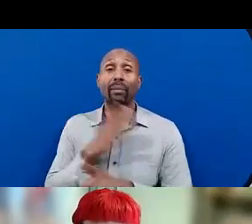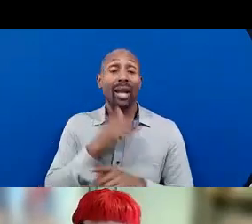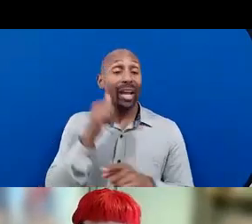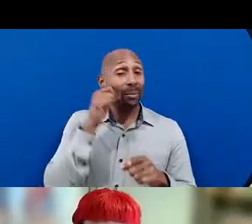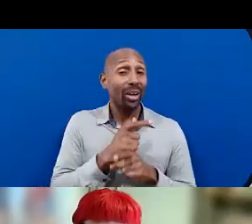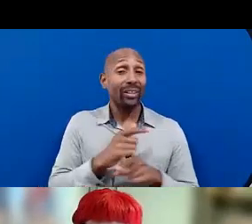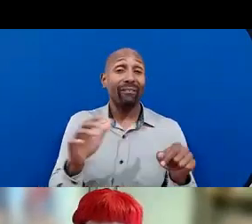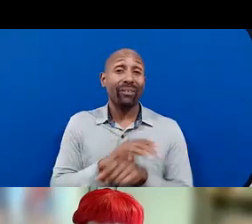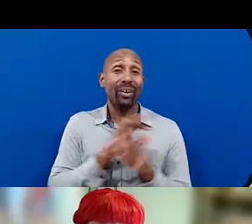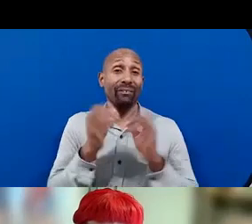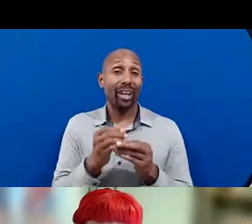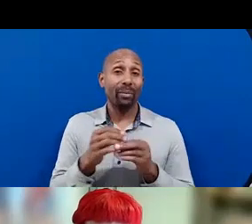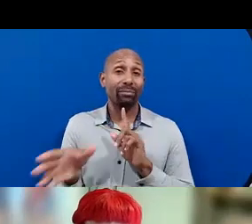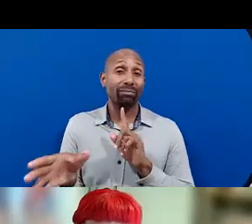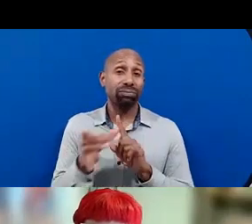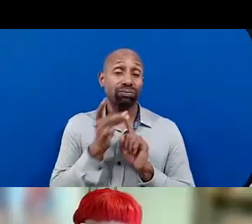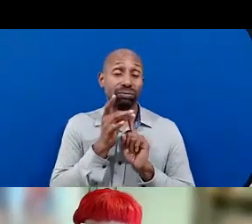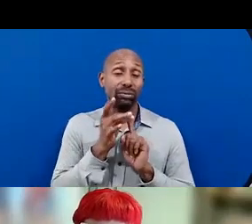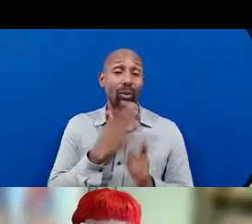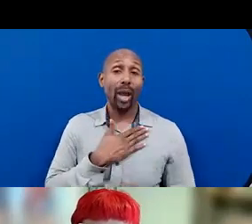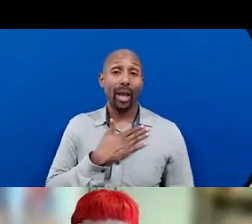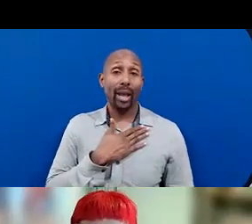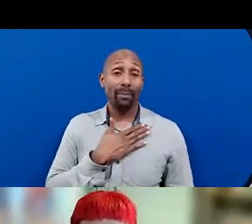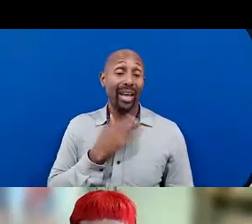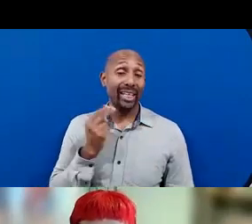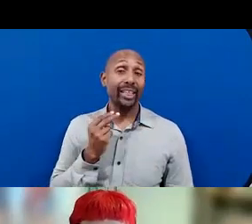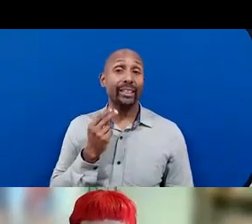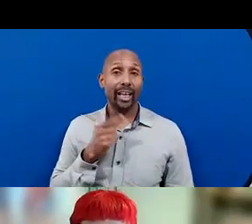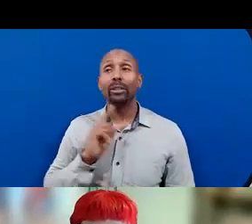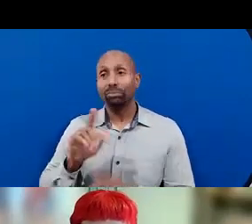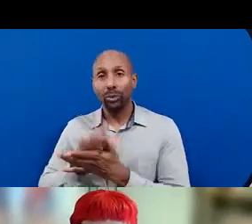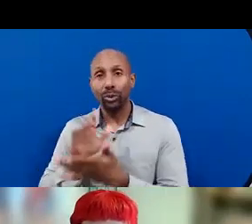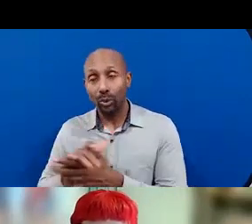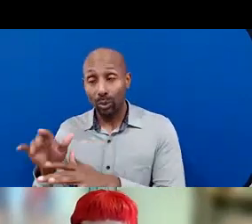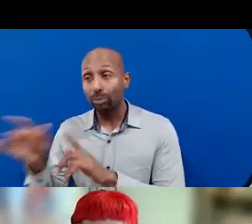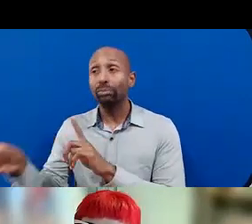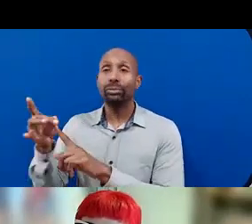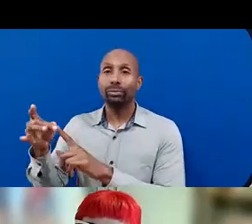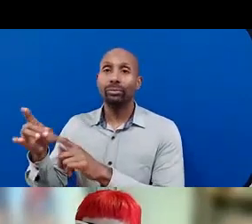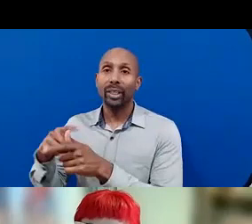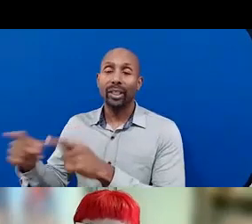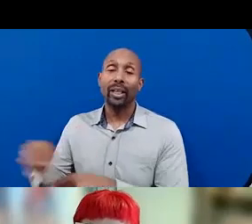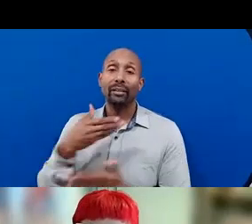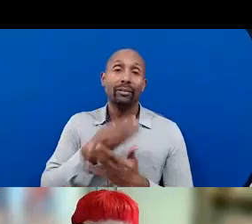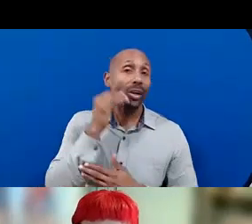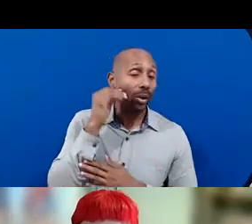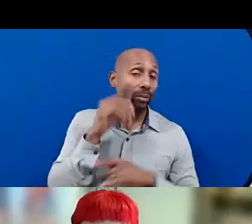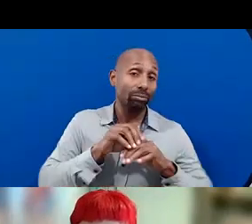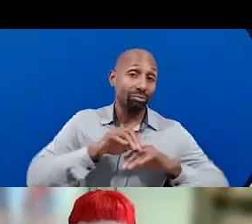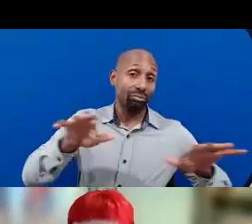it because my niece got it from school. And yet no one had reported that